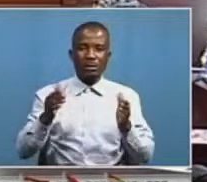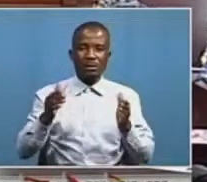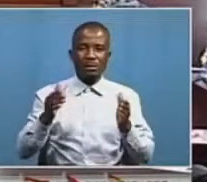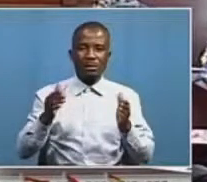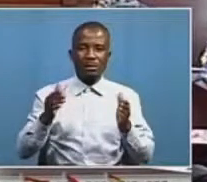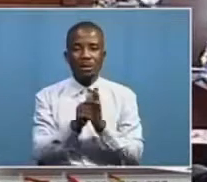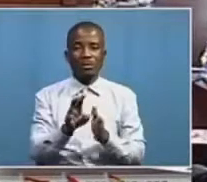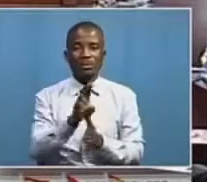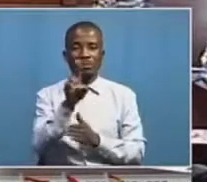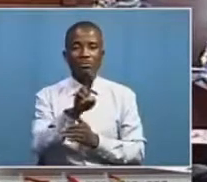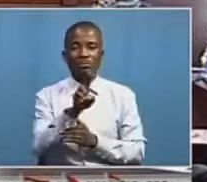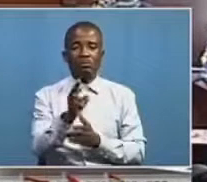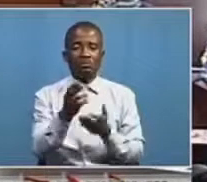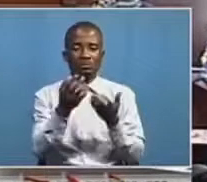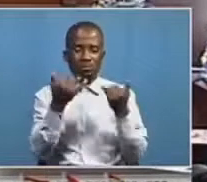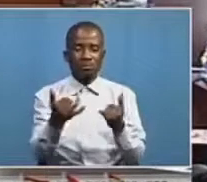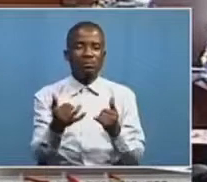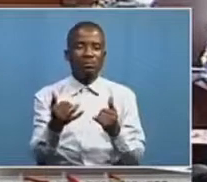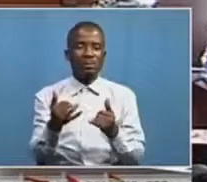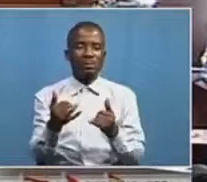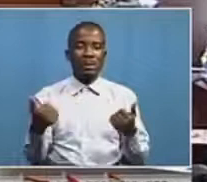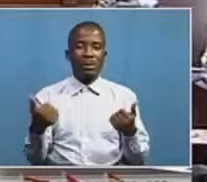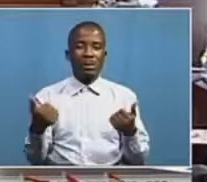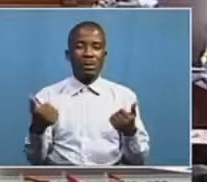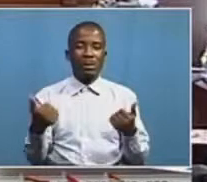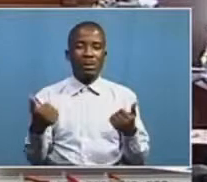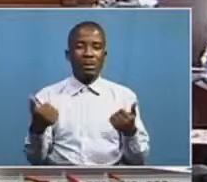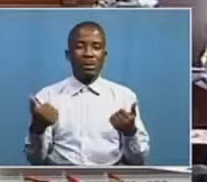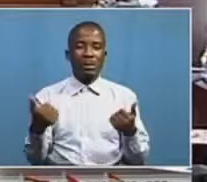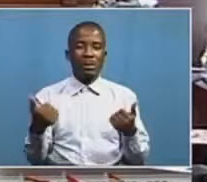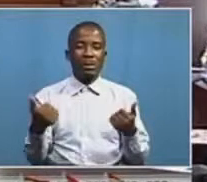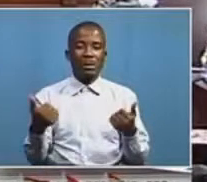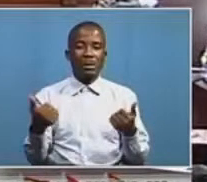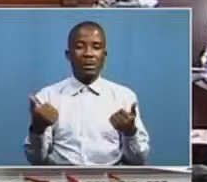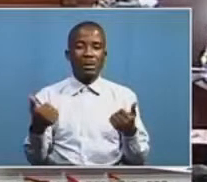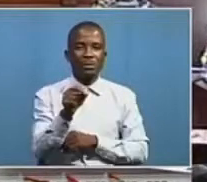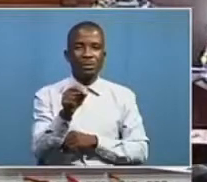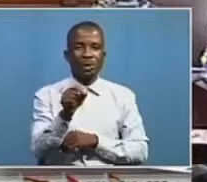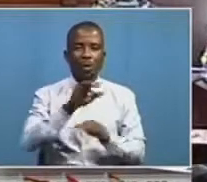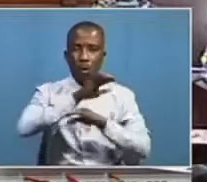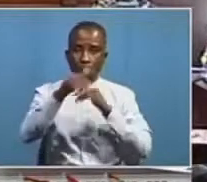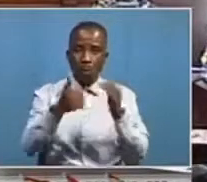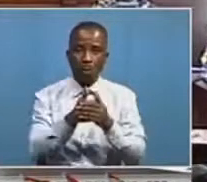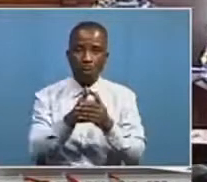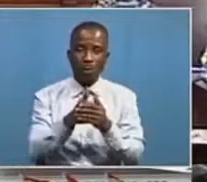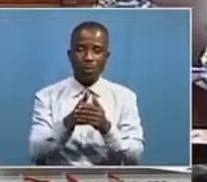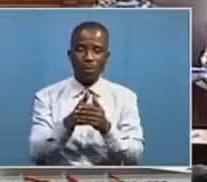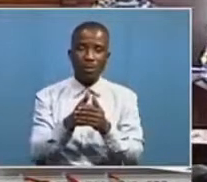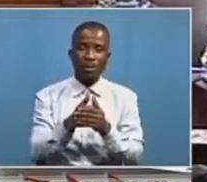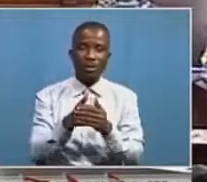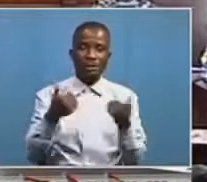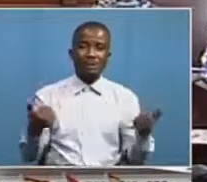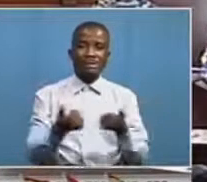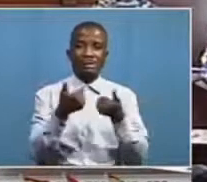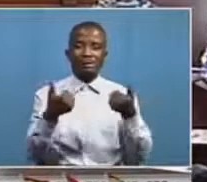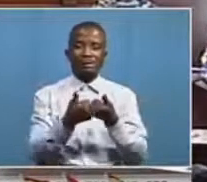aforesaid. Being a rebuttable presumption, therefore, there is no gainsaying that the onus of its rebuttal lies